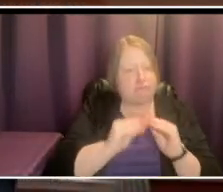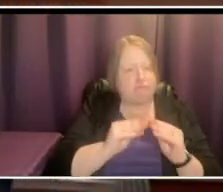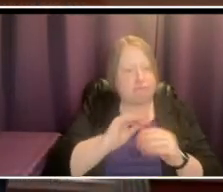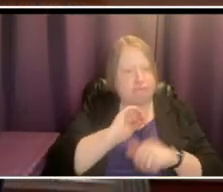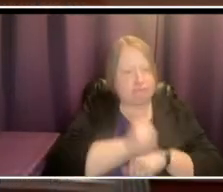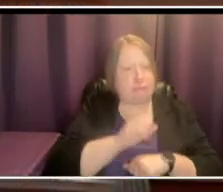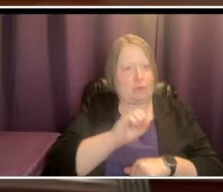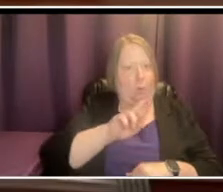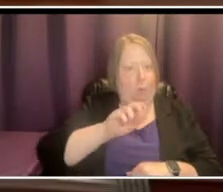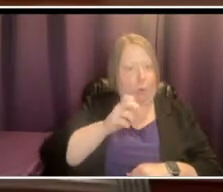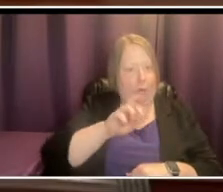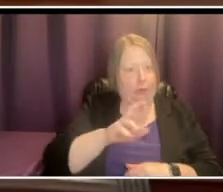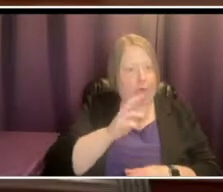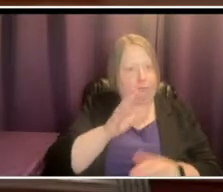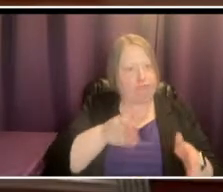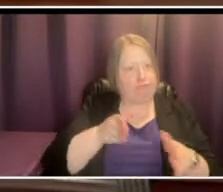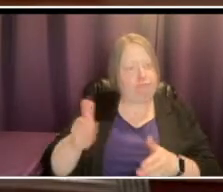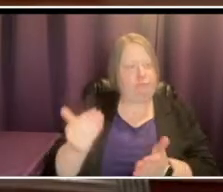No.